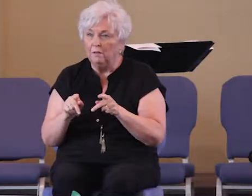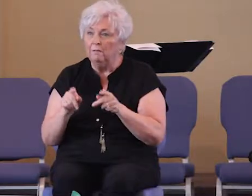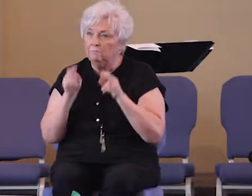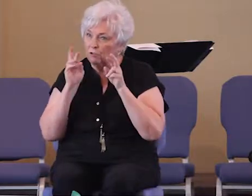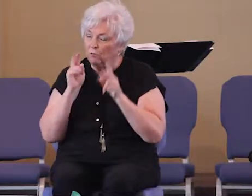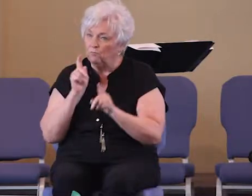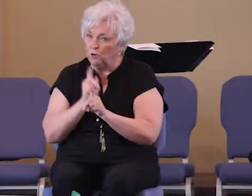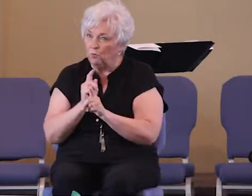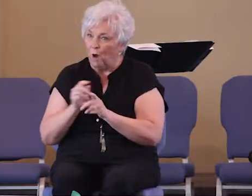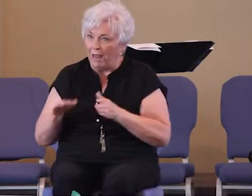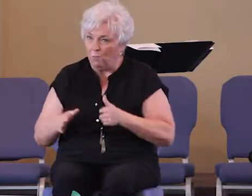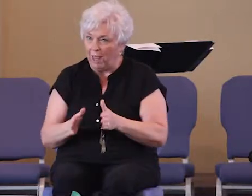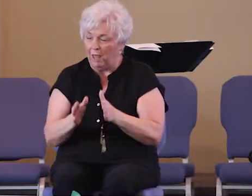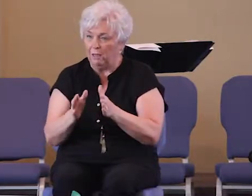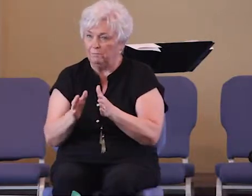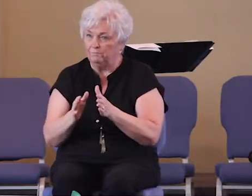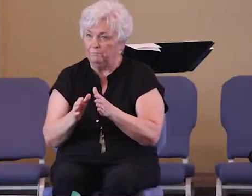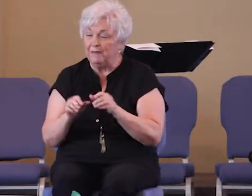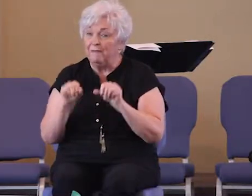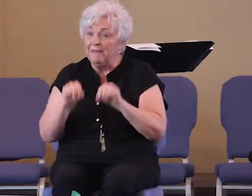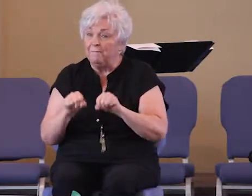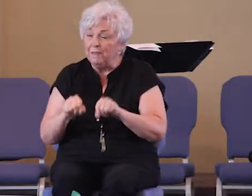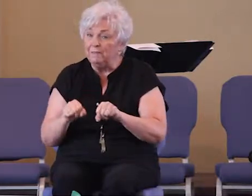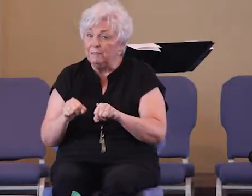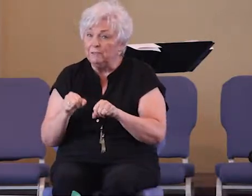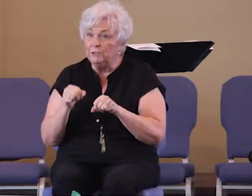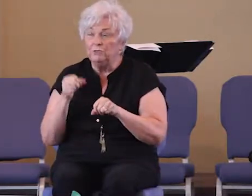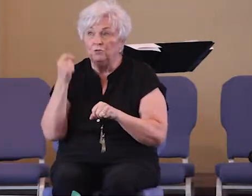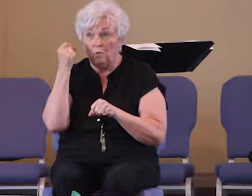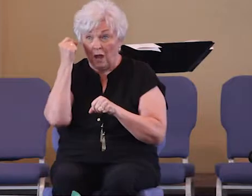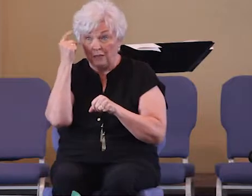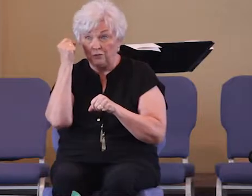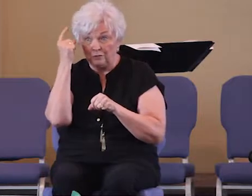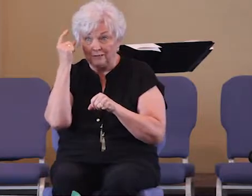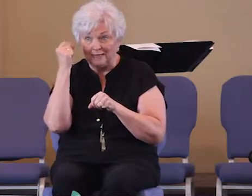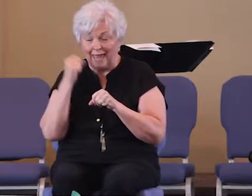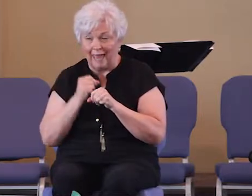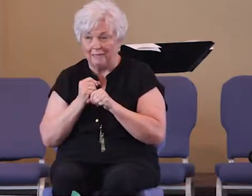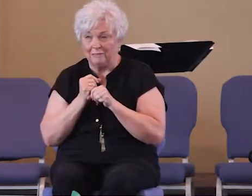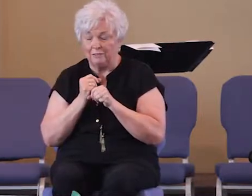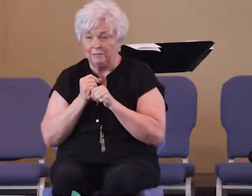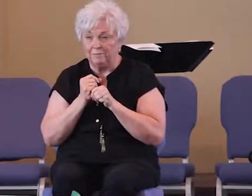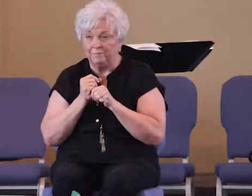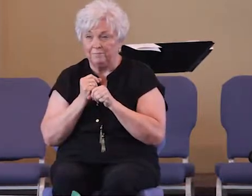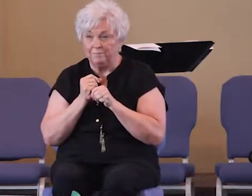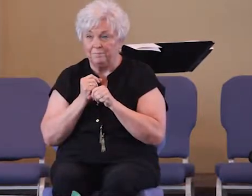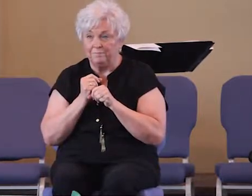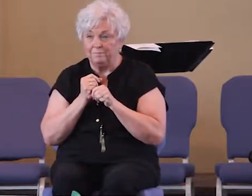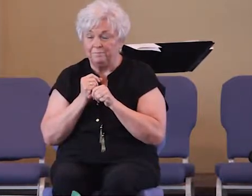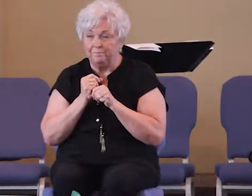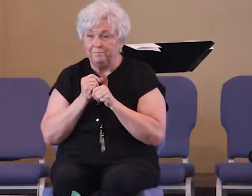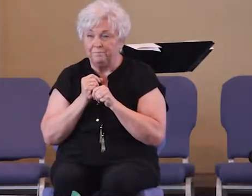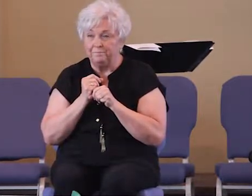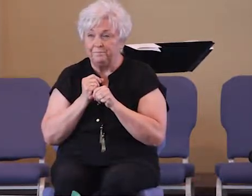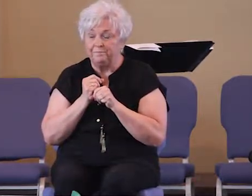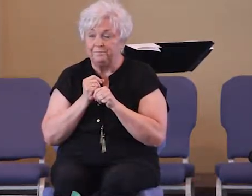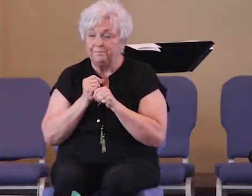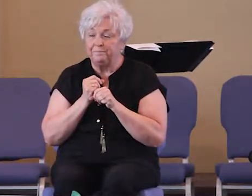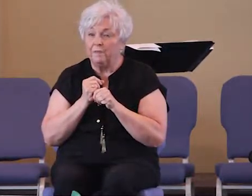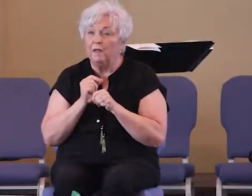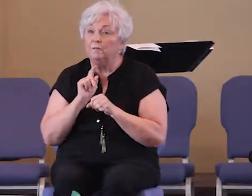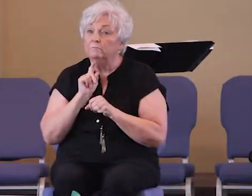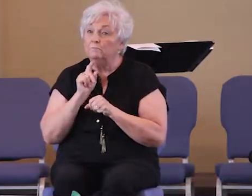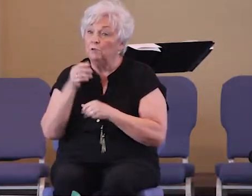to have discernment where discernment couldn't be found. And so God